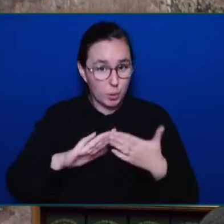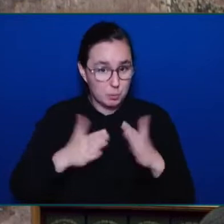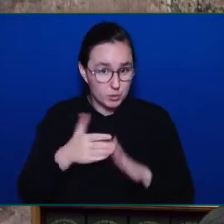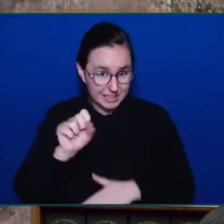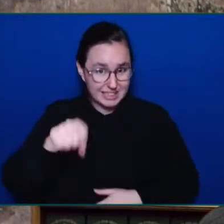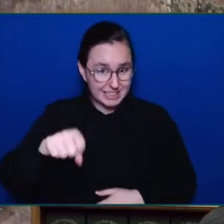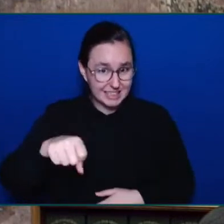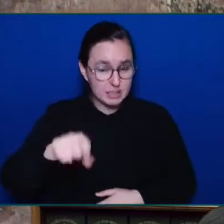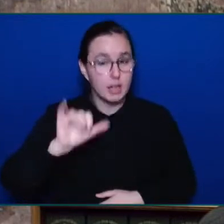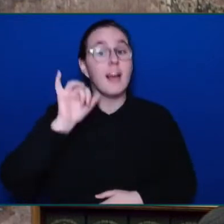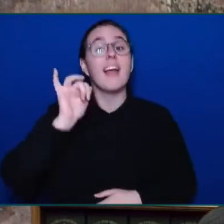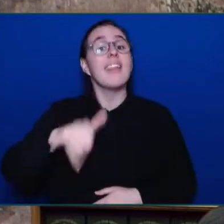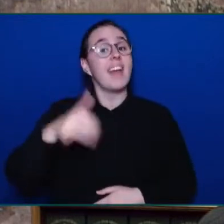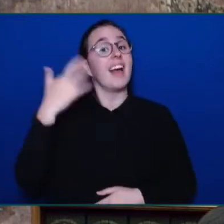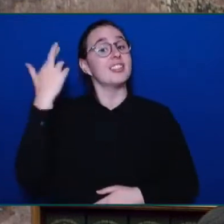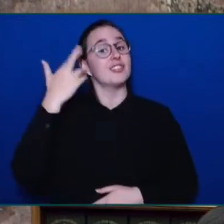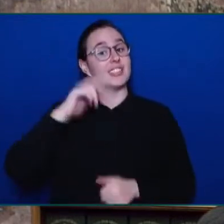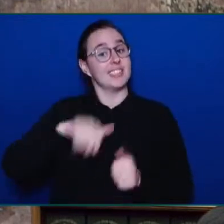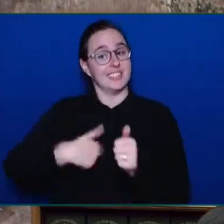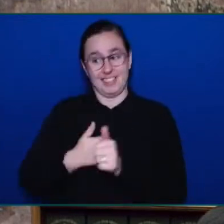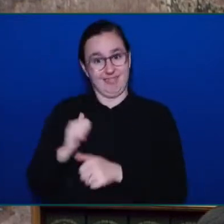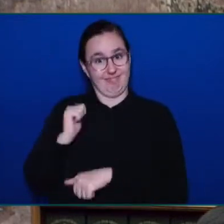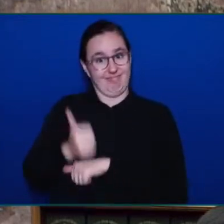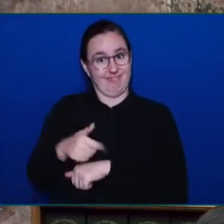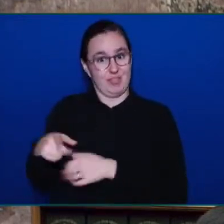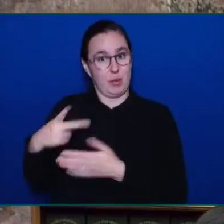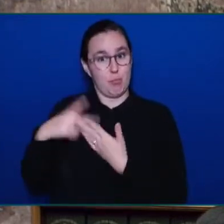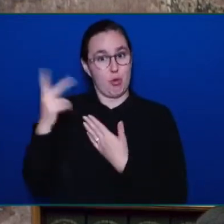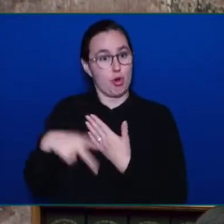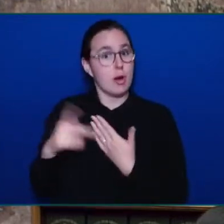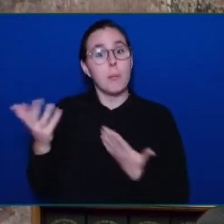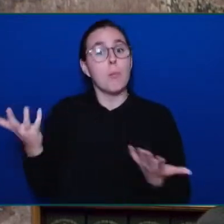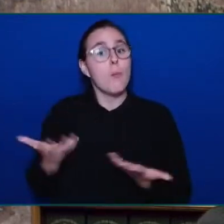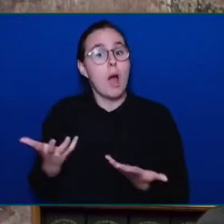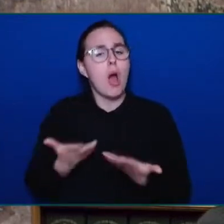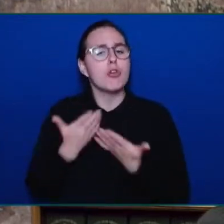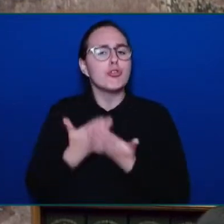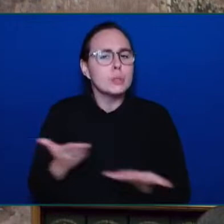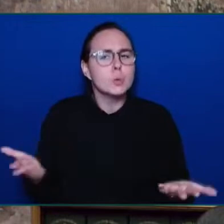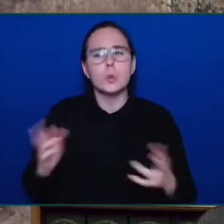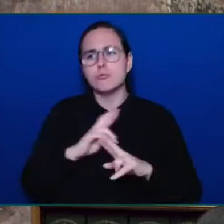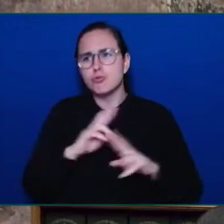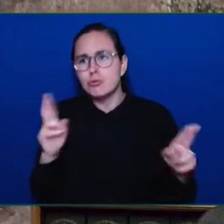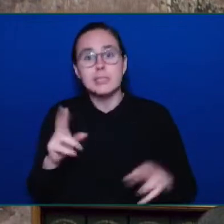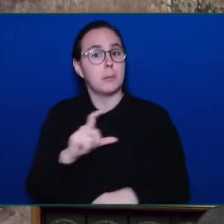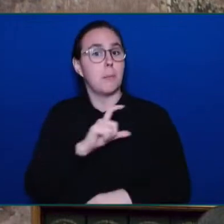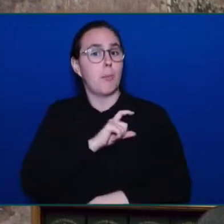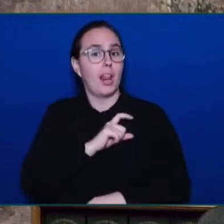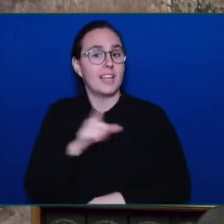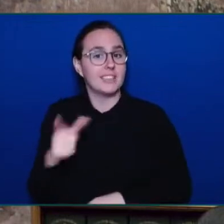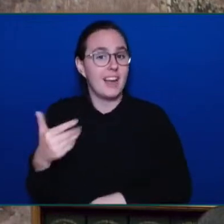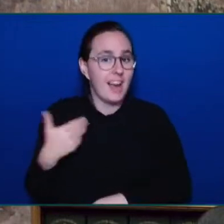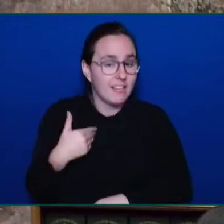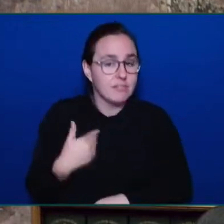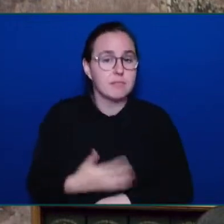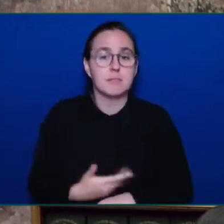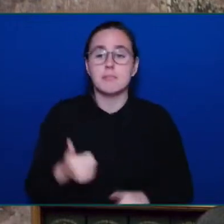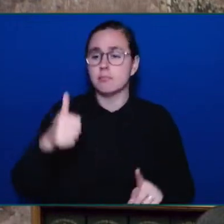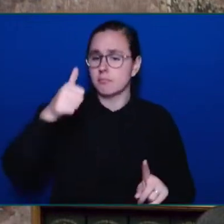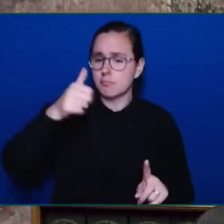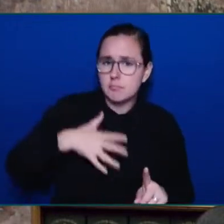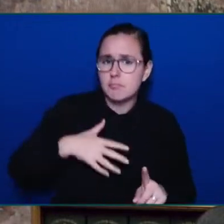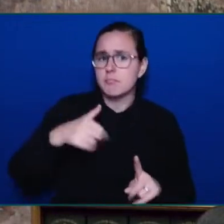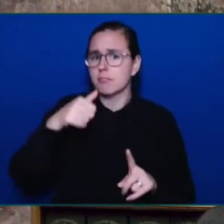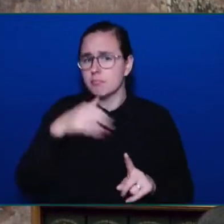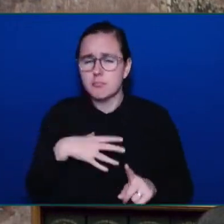police have asked for to be able to deal with the situation that they're facing, that the men and women who do an incredible job in terms of law enforcement in our communities right across this